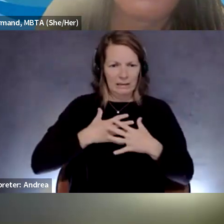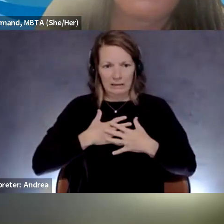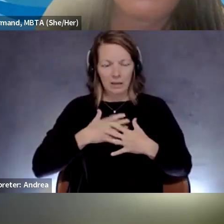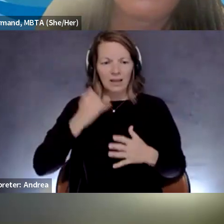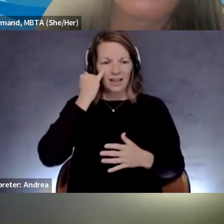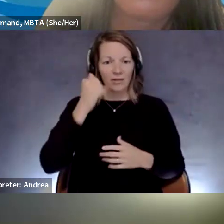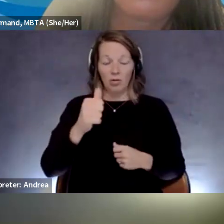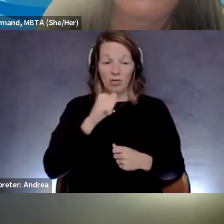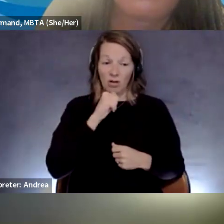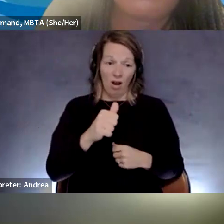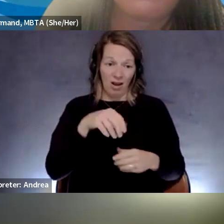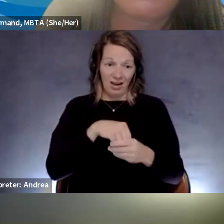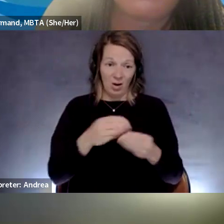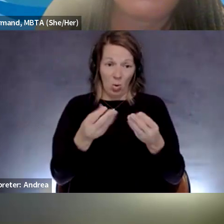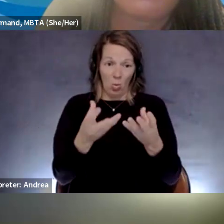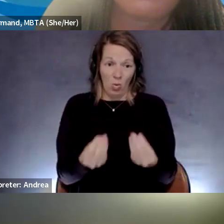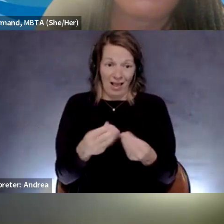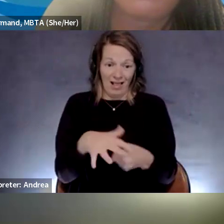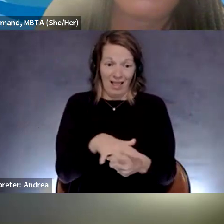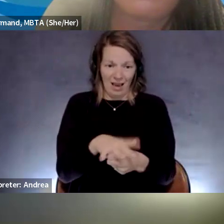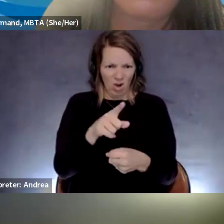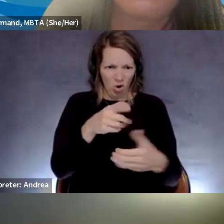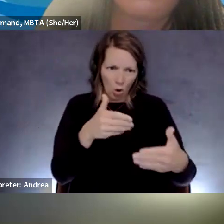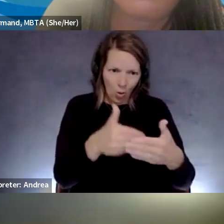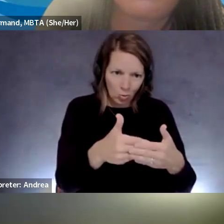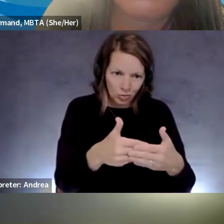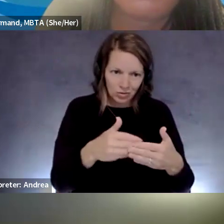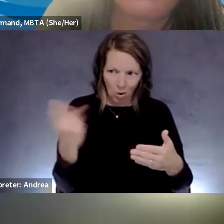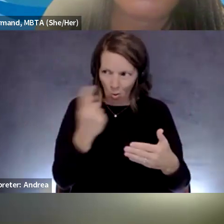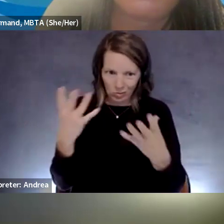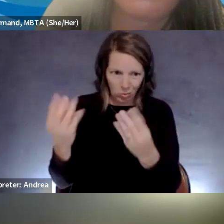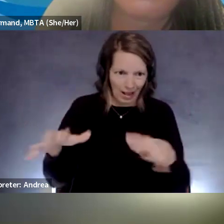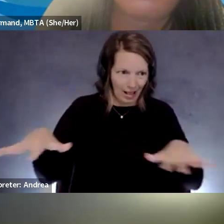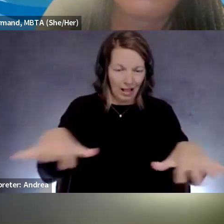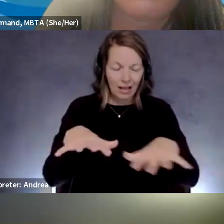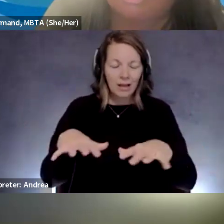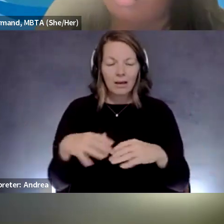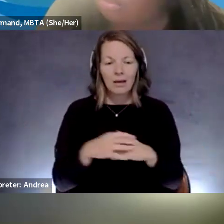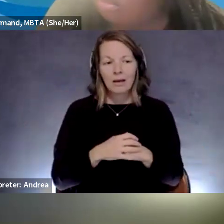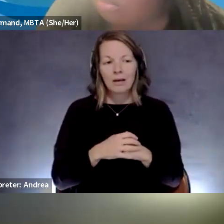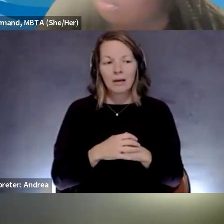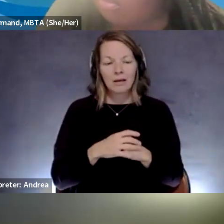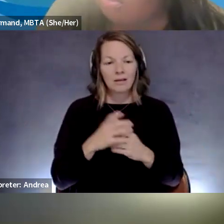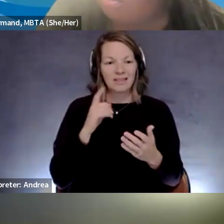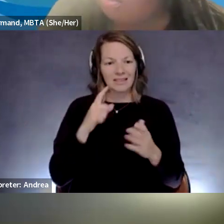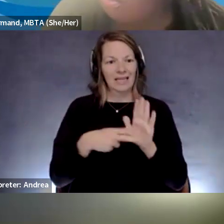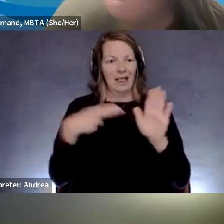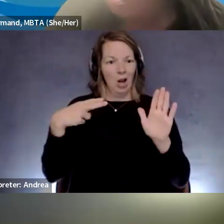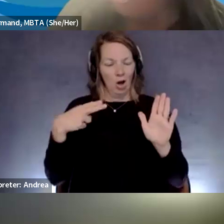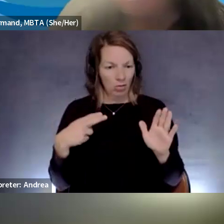you are not in a wetland, you are very, very close to a wetland, like a declared wetland.